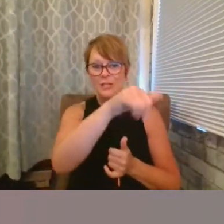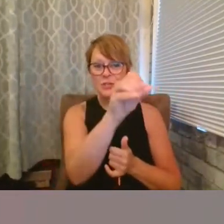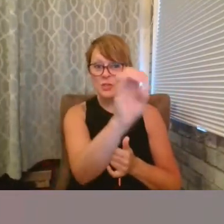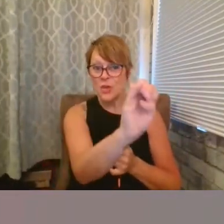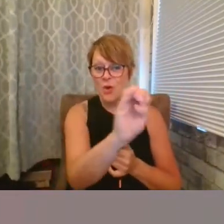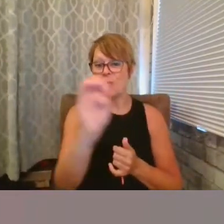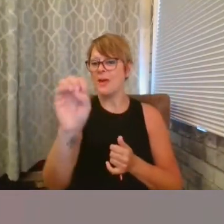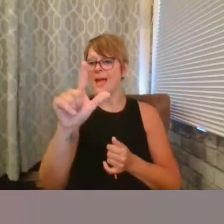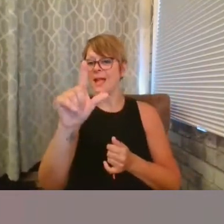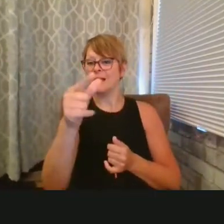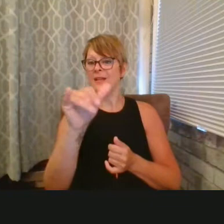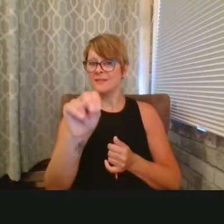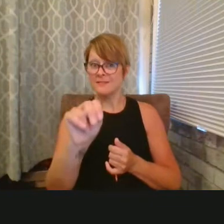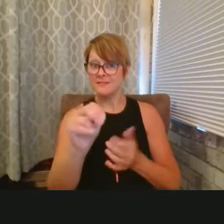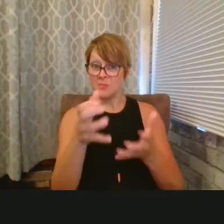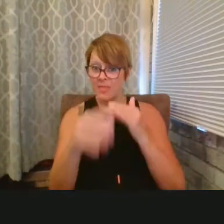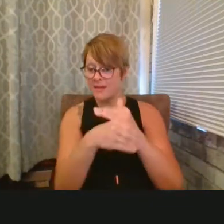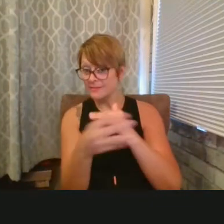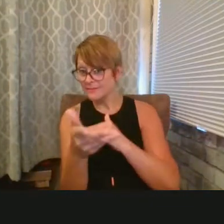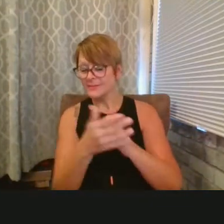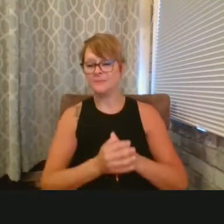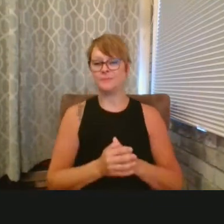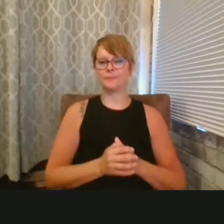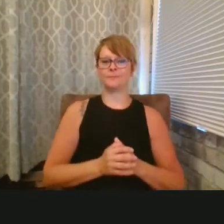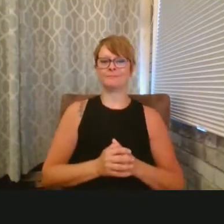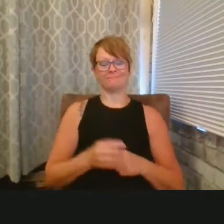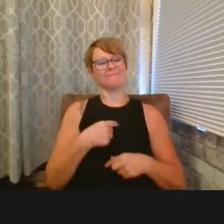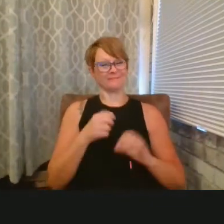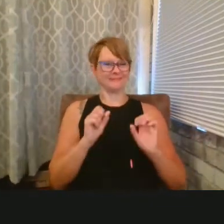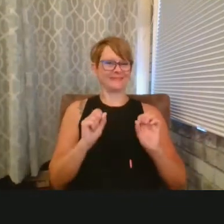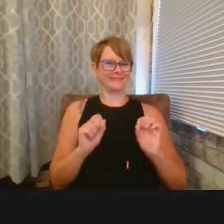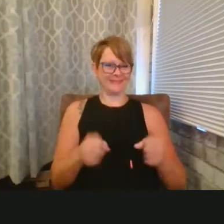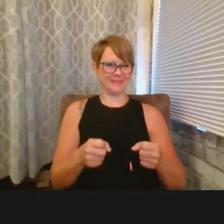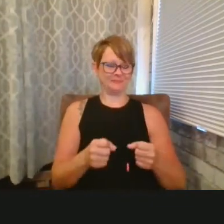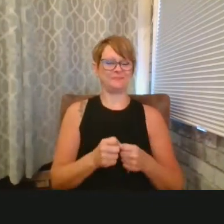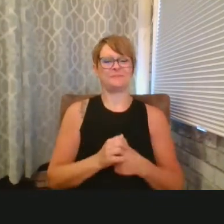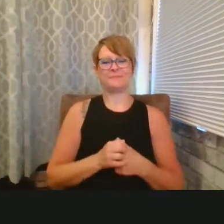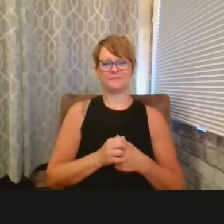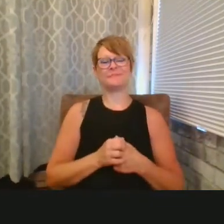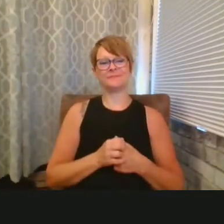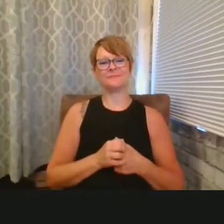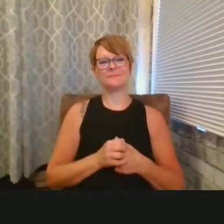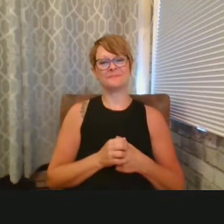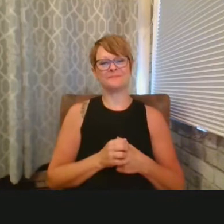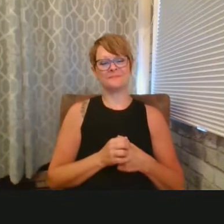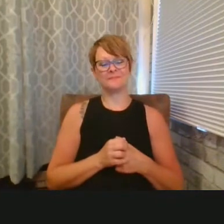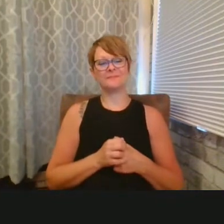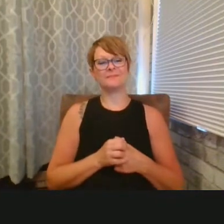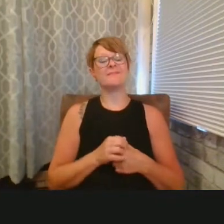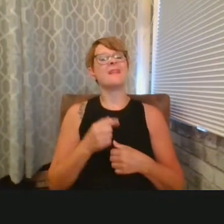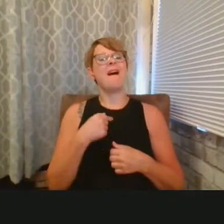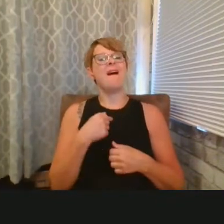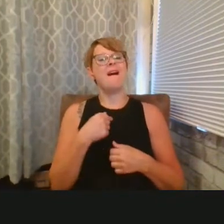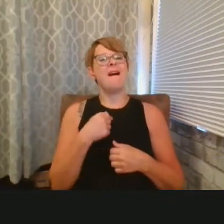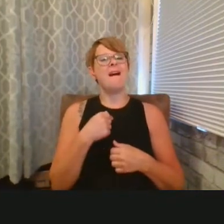that? I can go next, sure. Sure. I believe that if